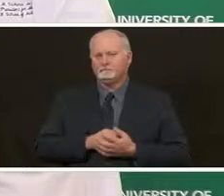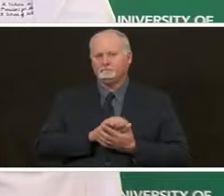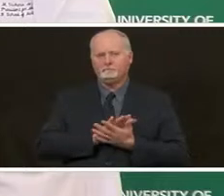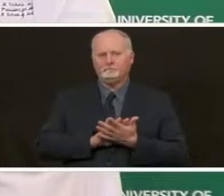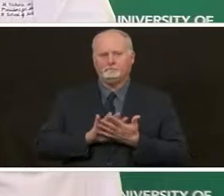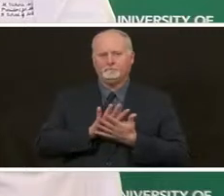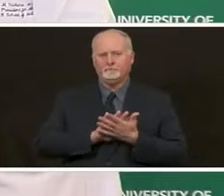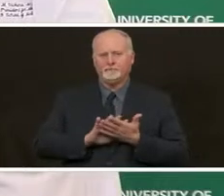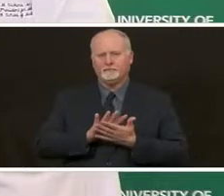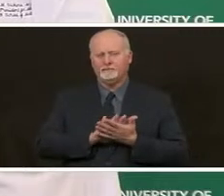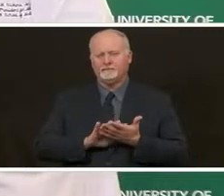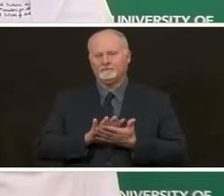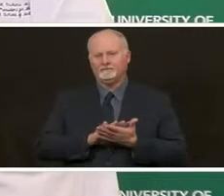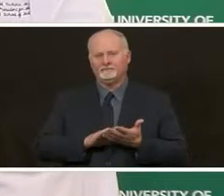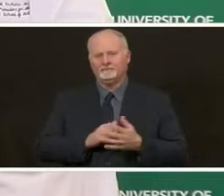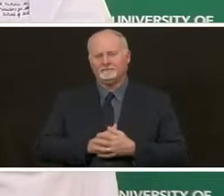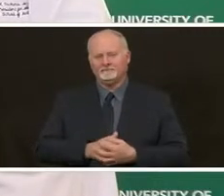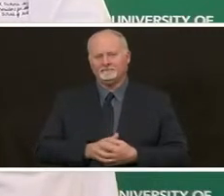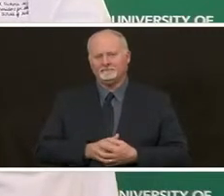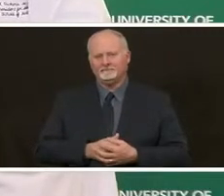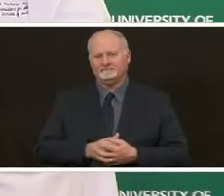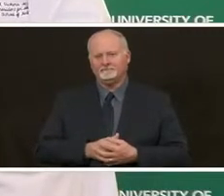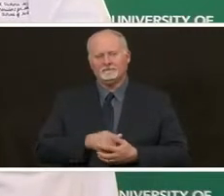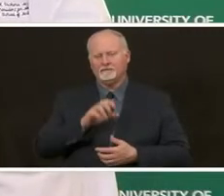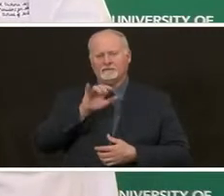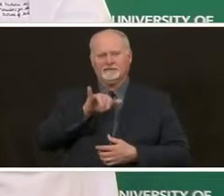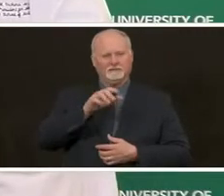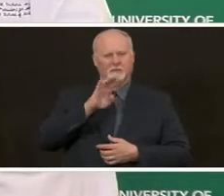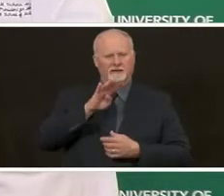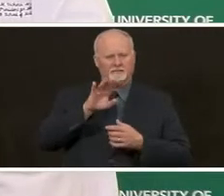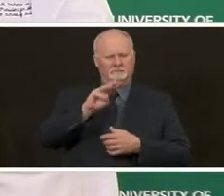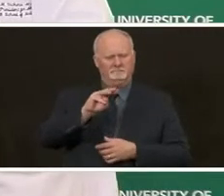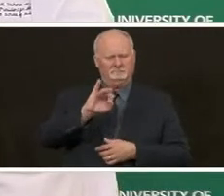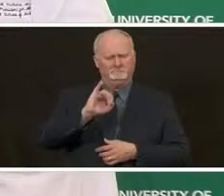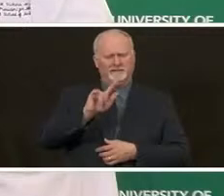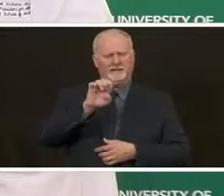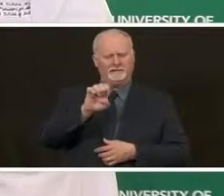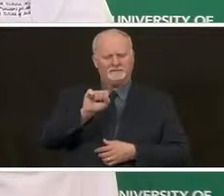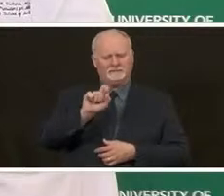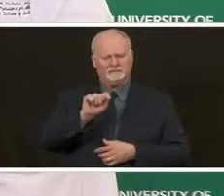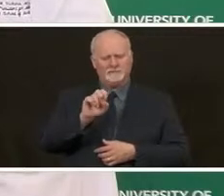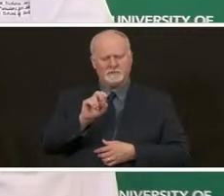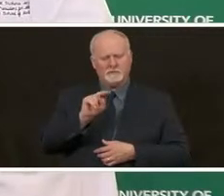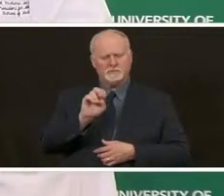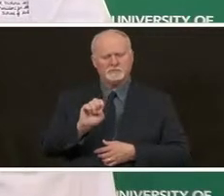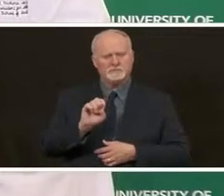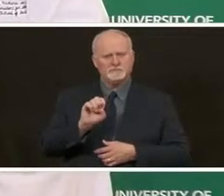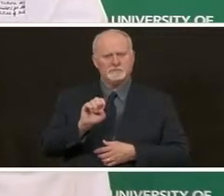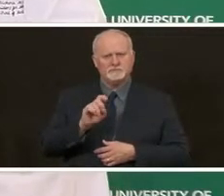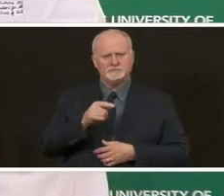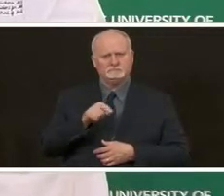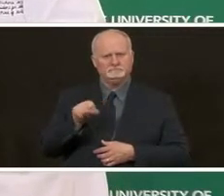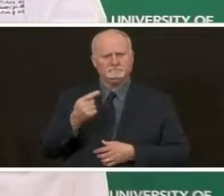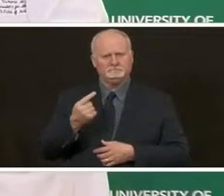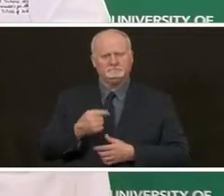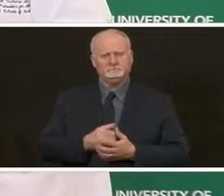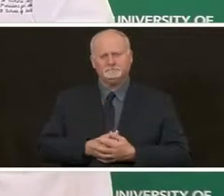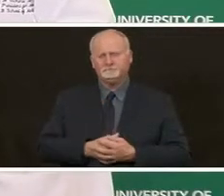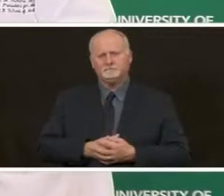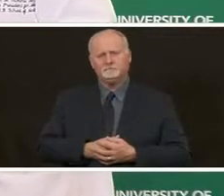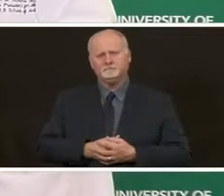was wondering if this was a milestone for moving forward with xenotransplant.